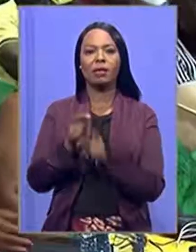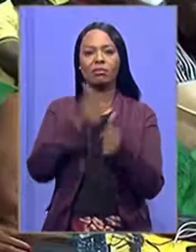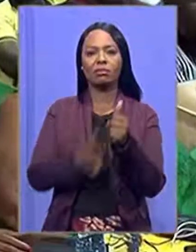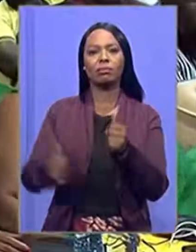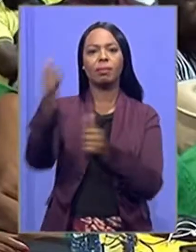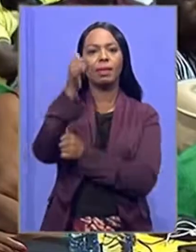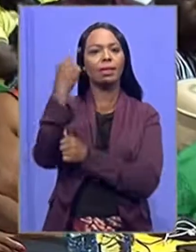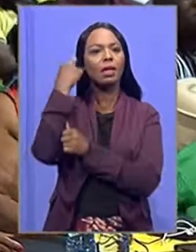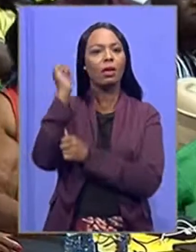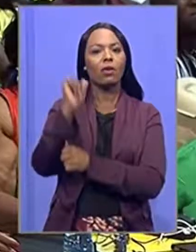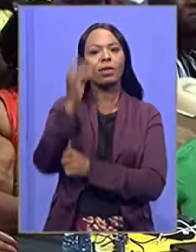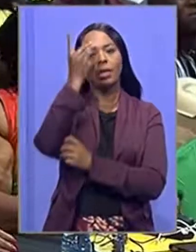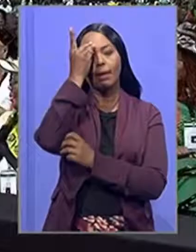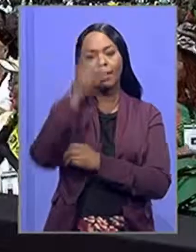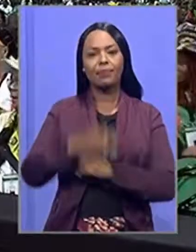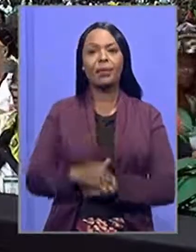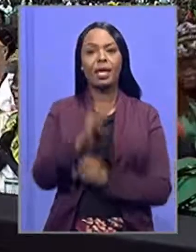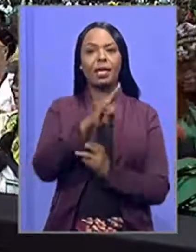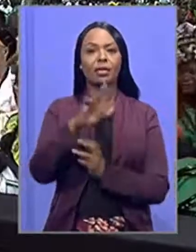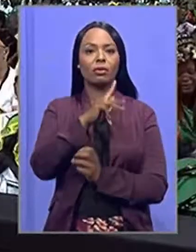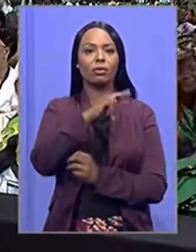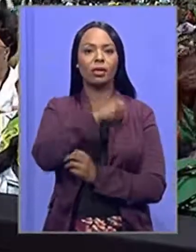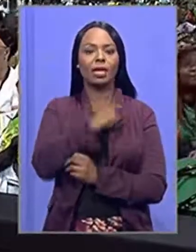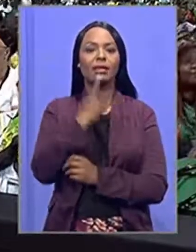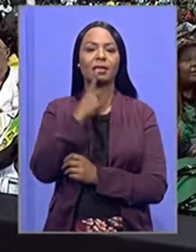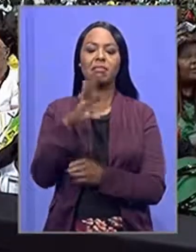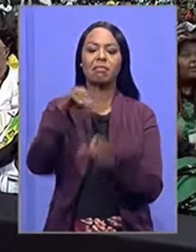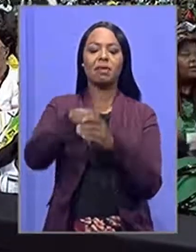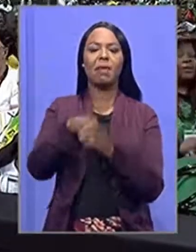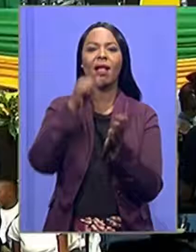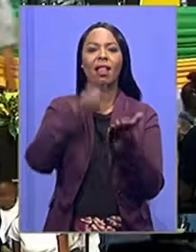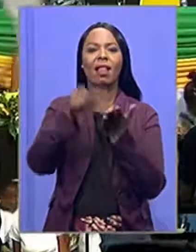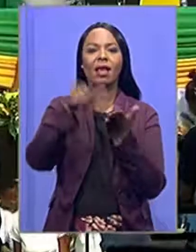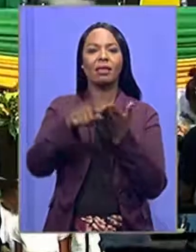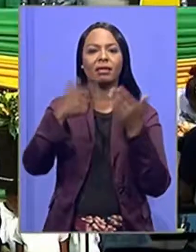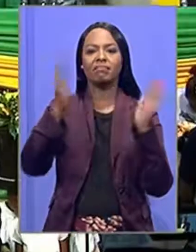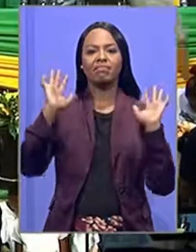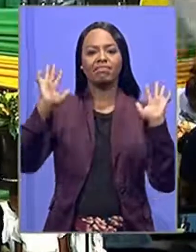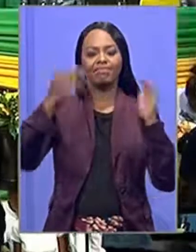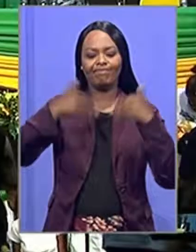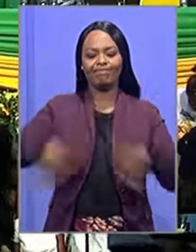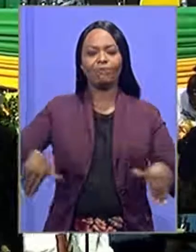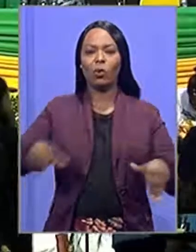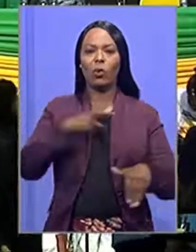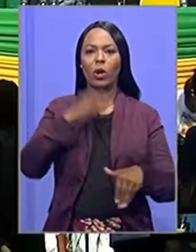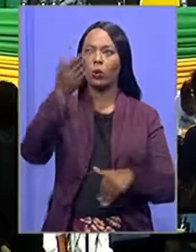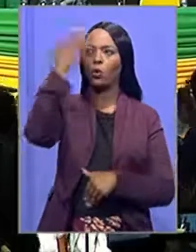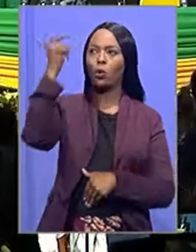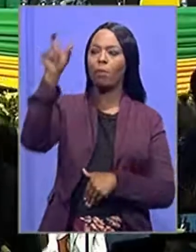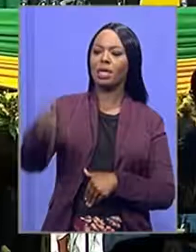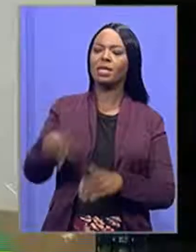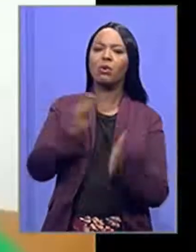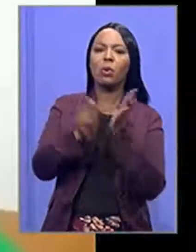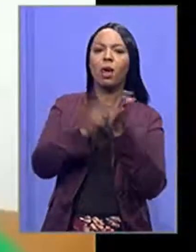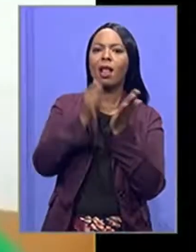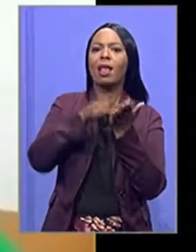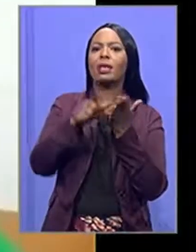ANC kwa KwaZulu-Natal ya re ga ikitla e kgolaganya le makwalo a kwadilweng ke batho ba ba sa itsagaleng. We normally